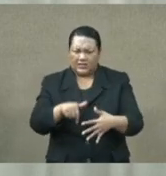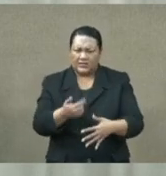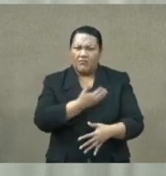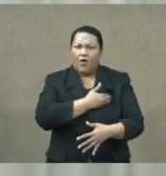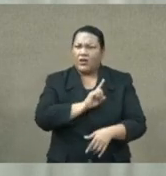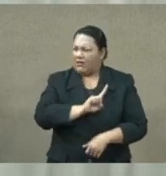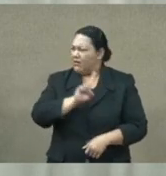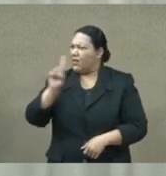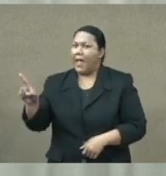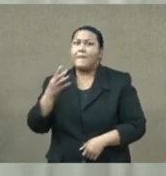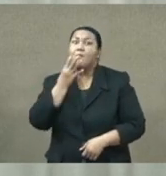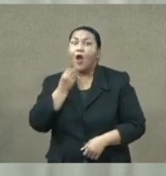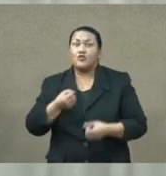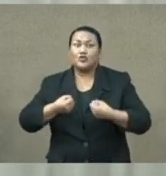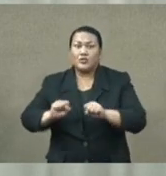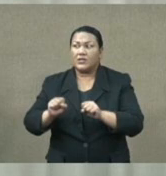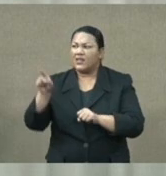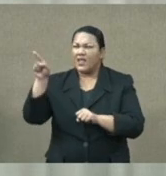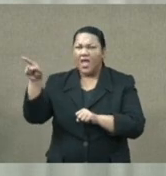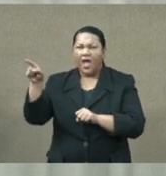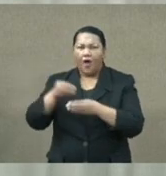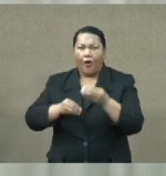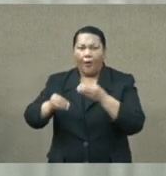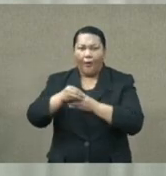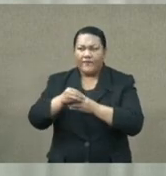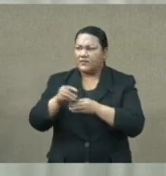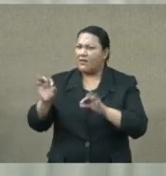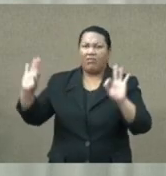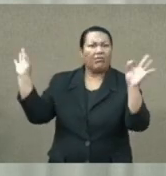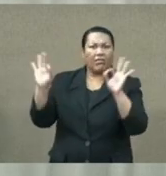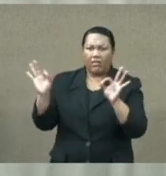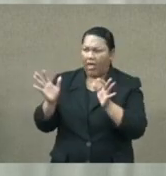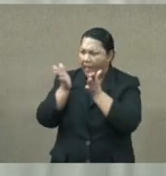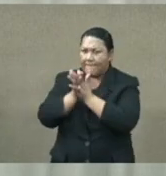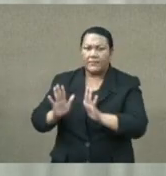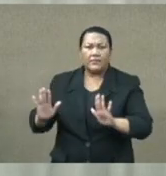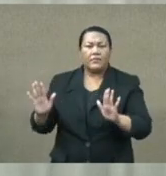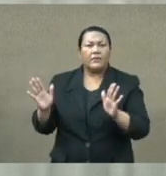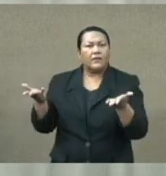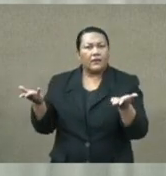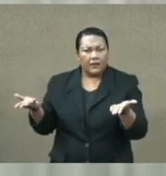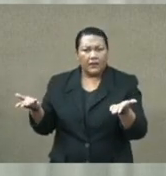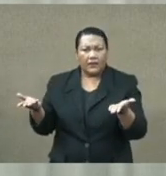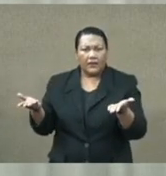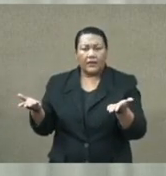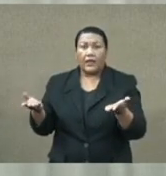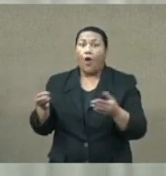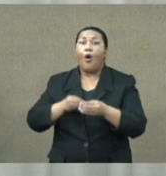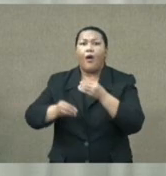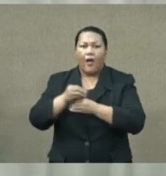Brown Street in Suva, there were no constituents present. In fact, the office was